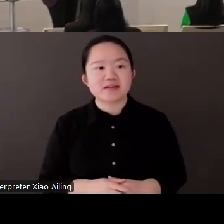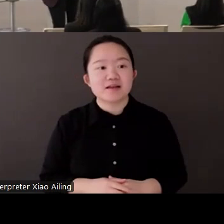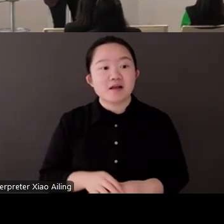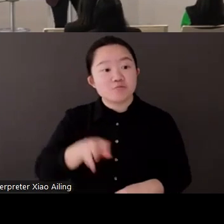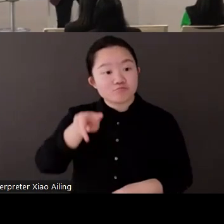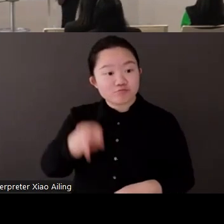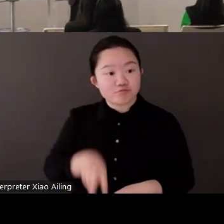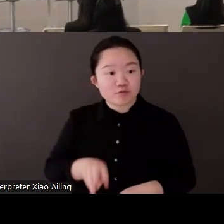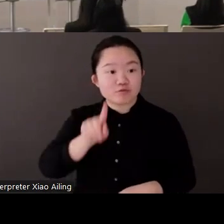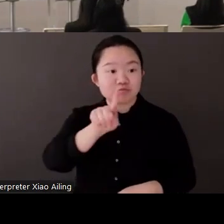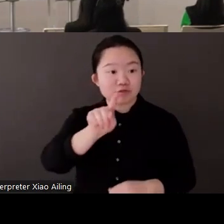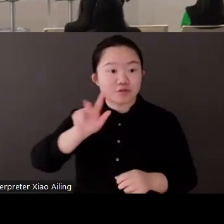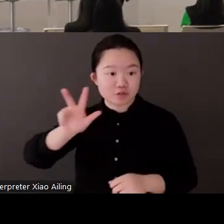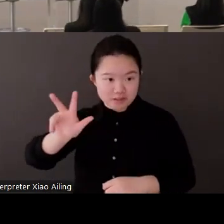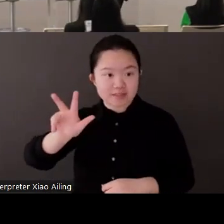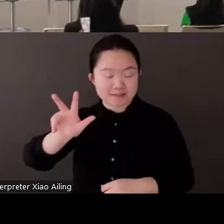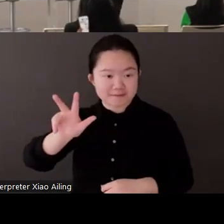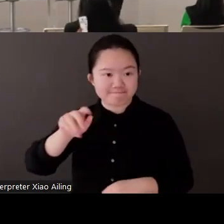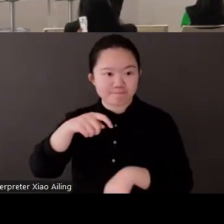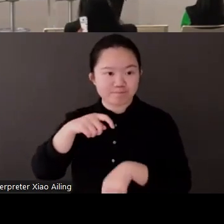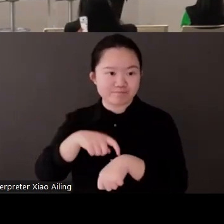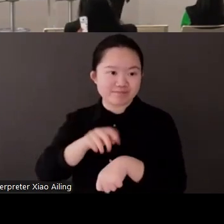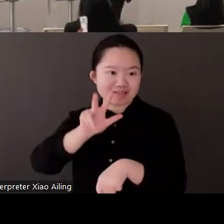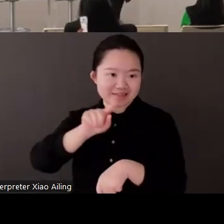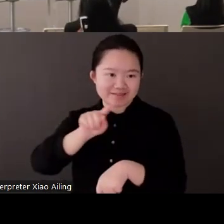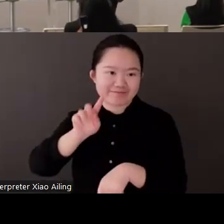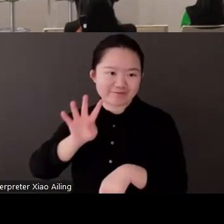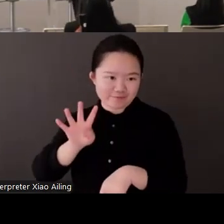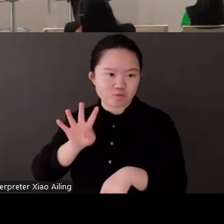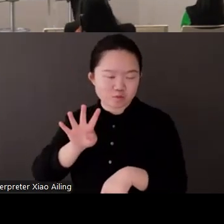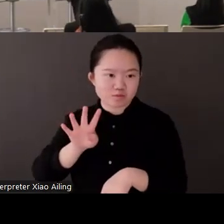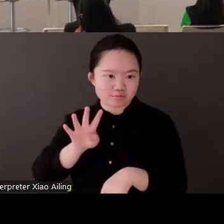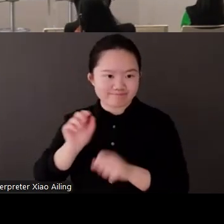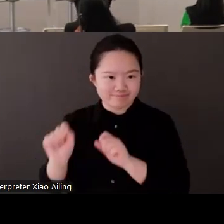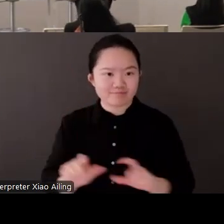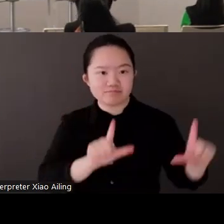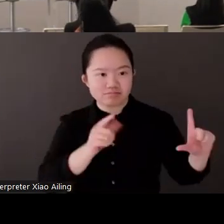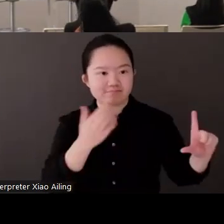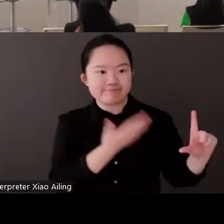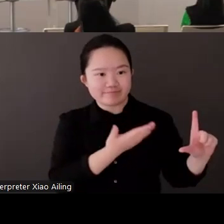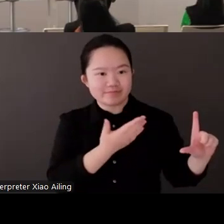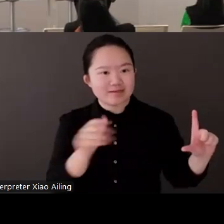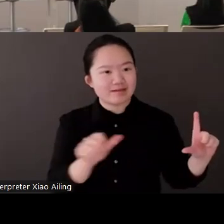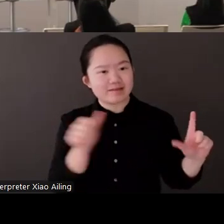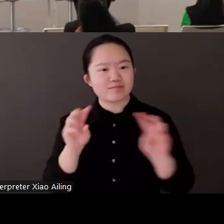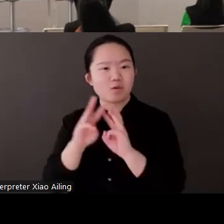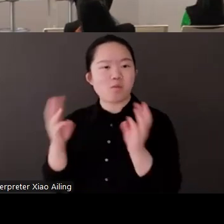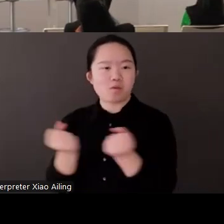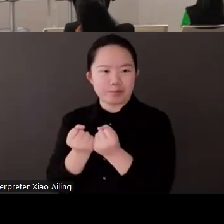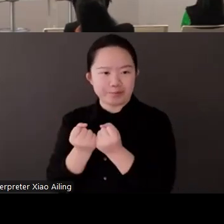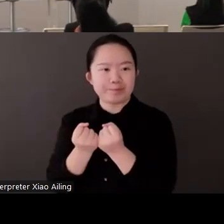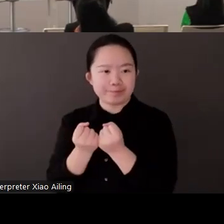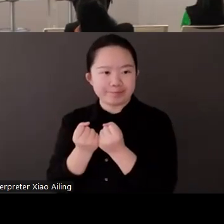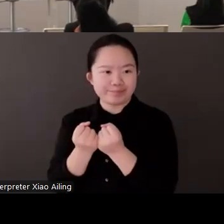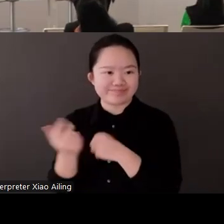of February, in just about almost 1.5 weeks maybe, the EN Requirements Beyond